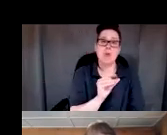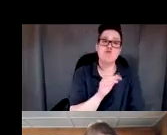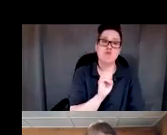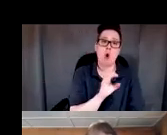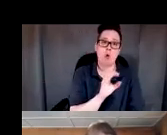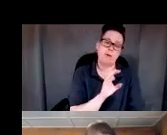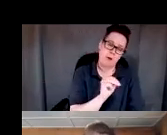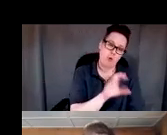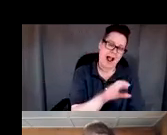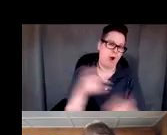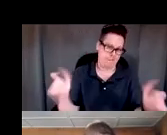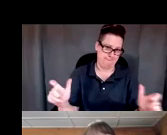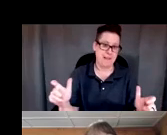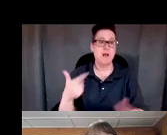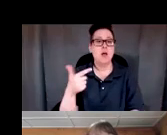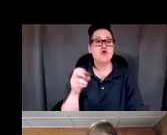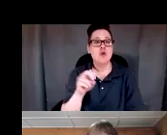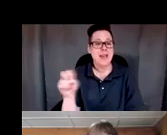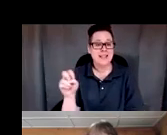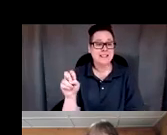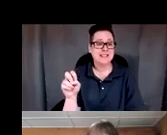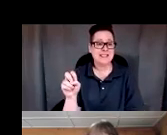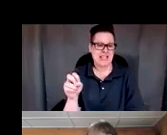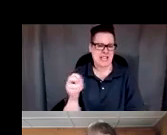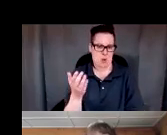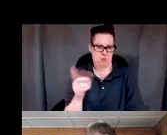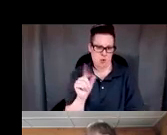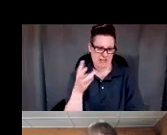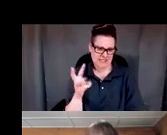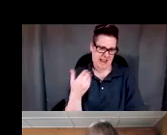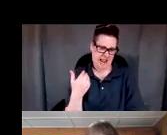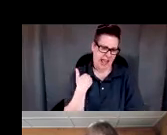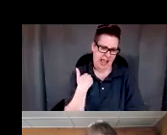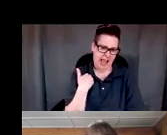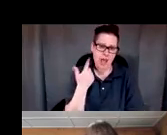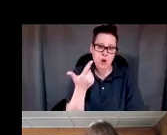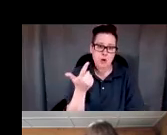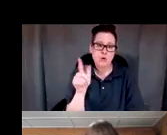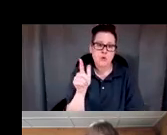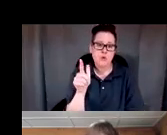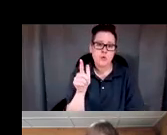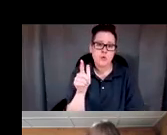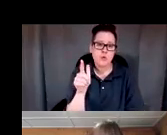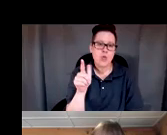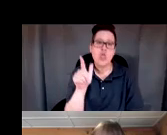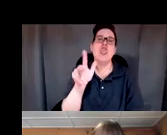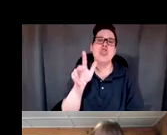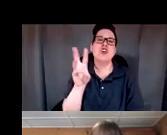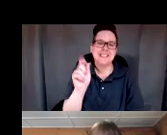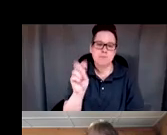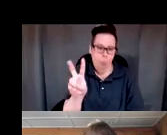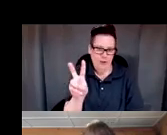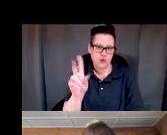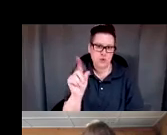Genesee County had 36.2 per 100,000, which exceeded what they had in